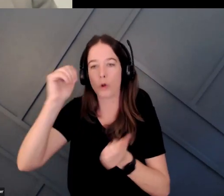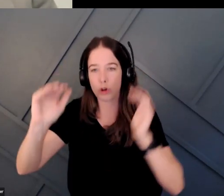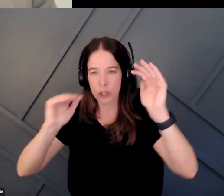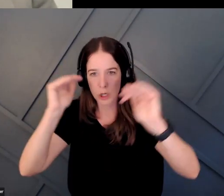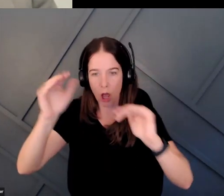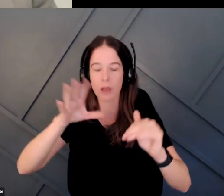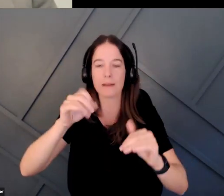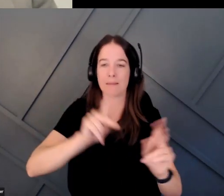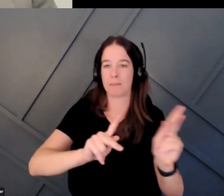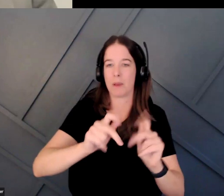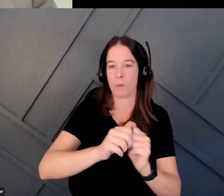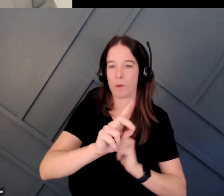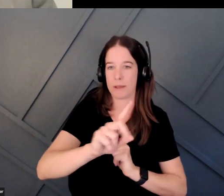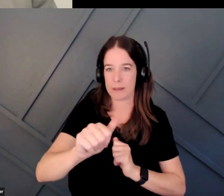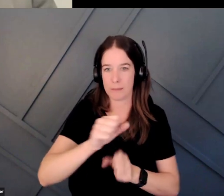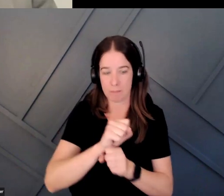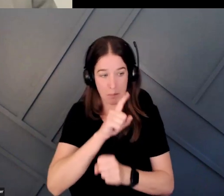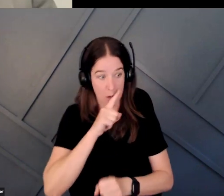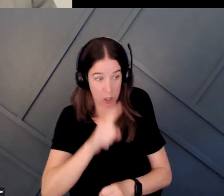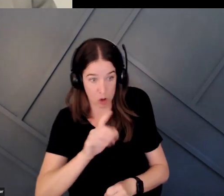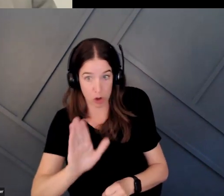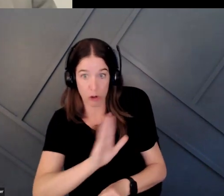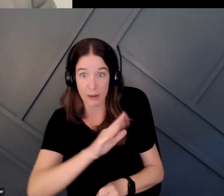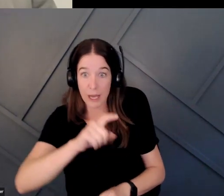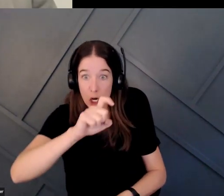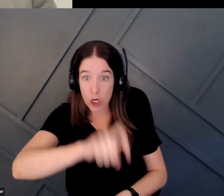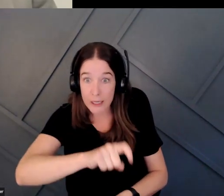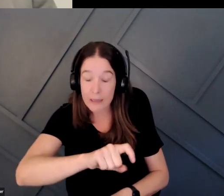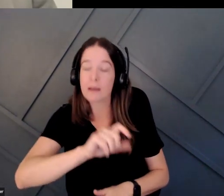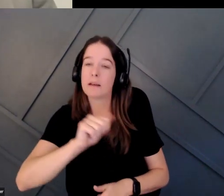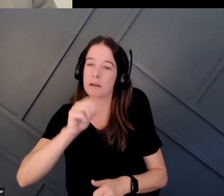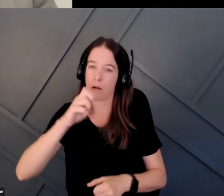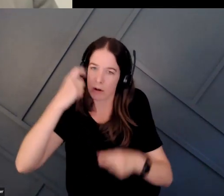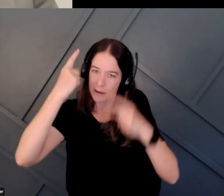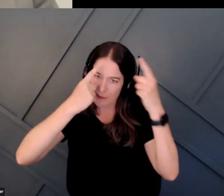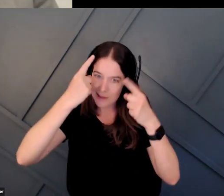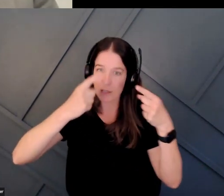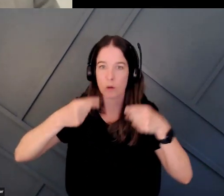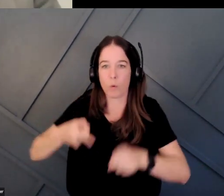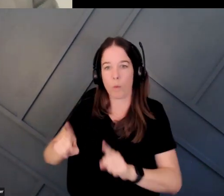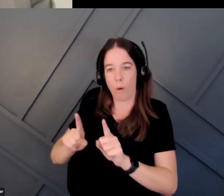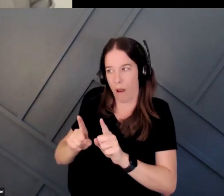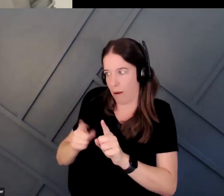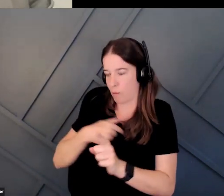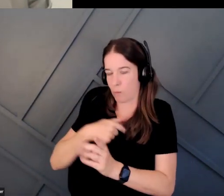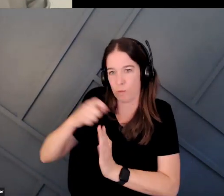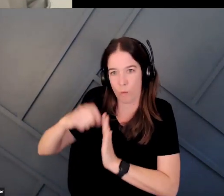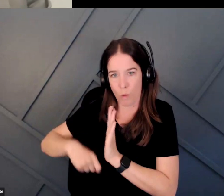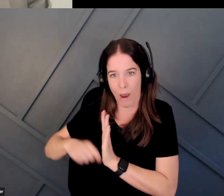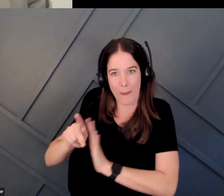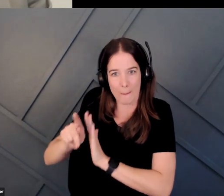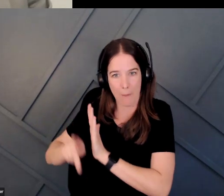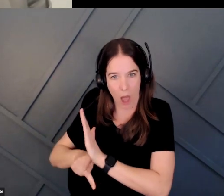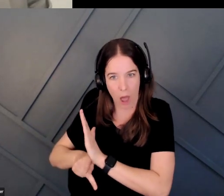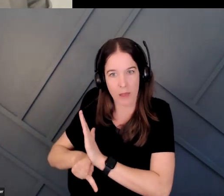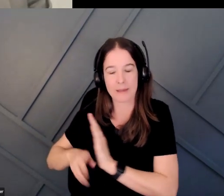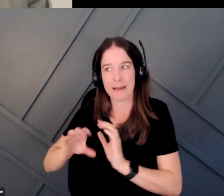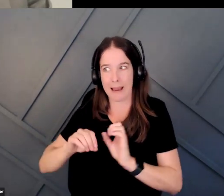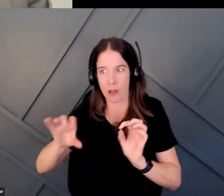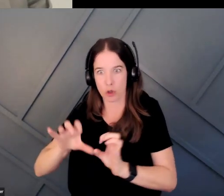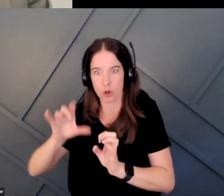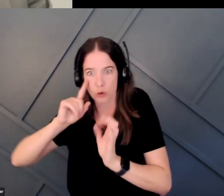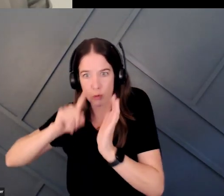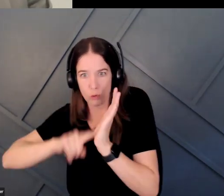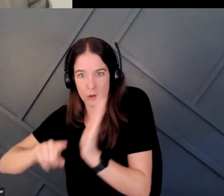needs and direct involvement are considered in policies, programs, and research. We're very pleased with the progress being made to include